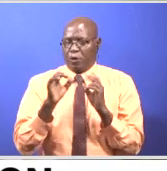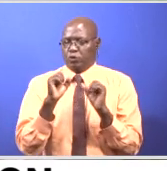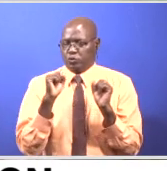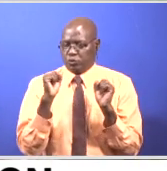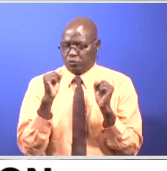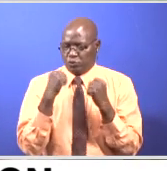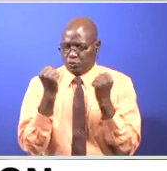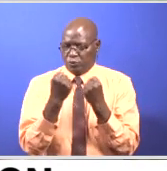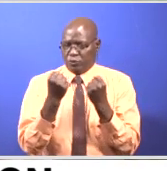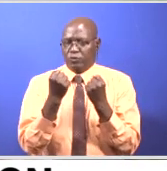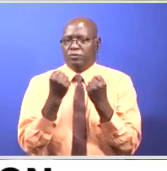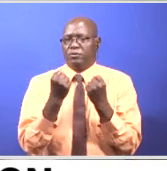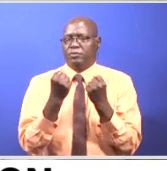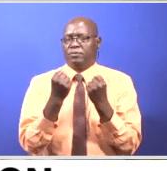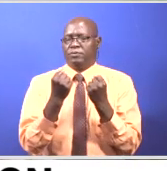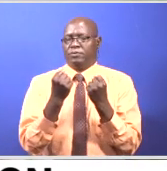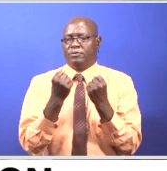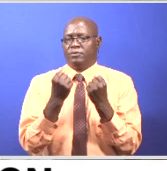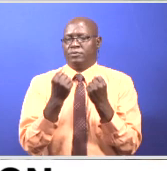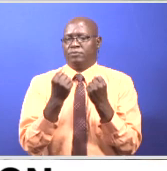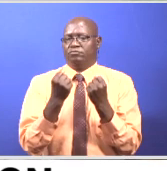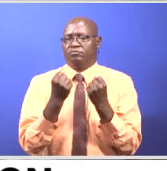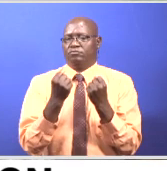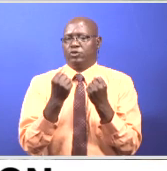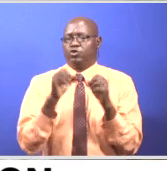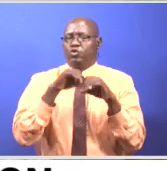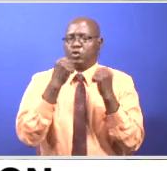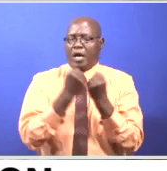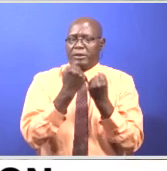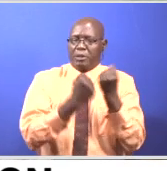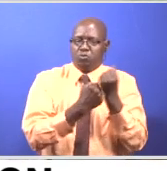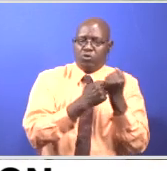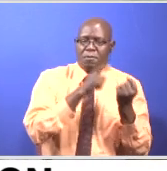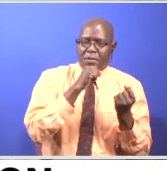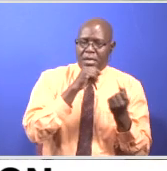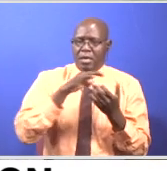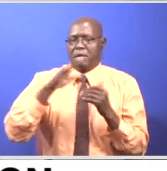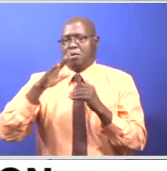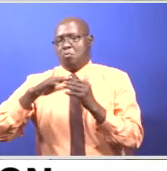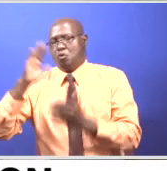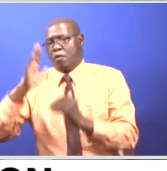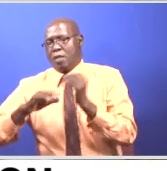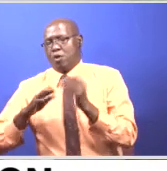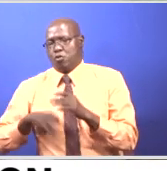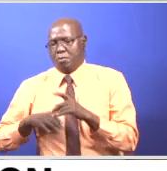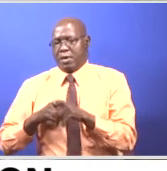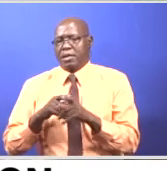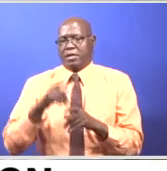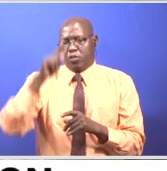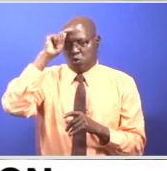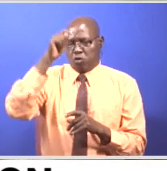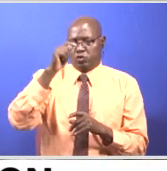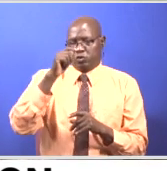society privileges boys and men. One could also add religious and theological reasons why